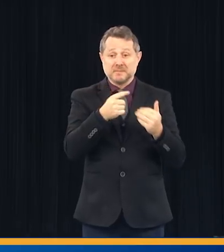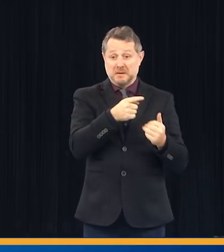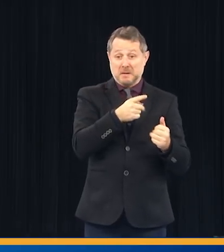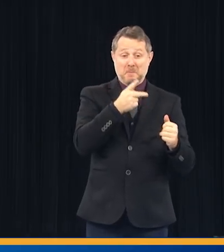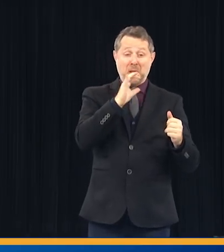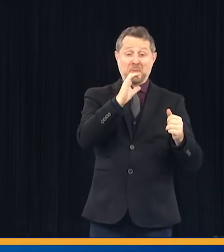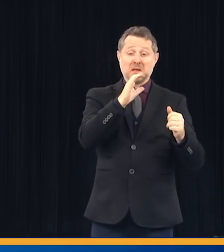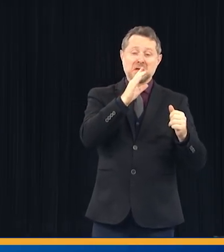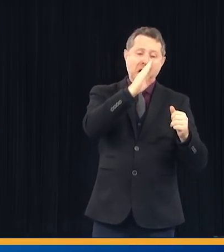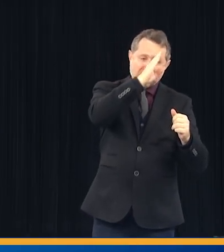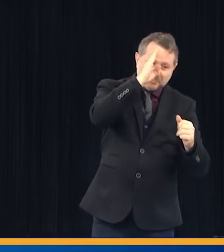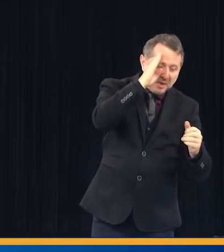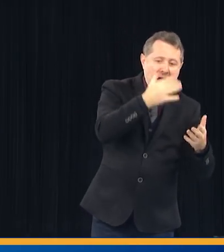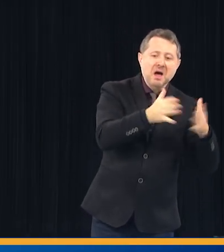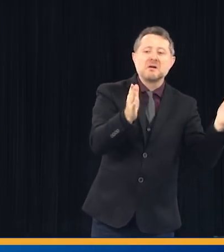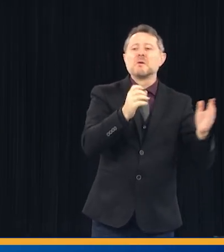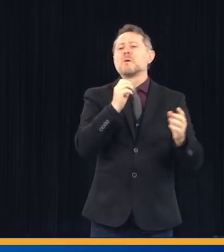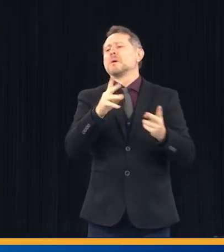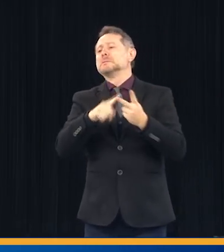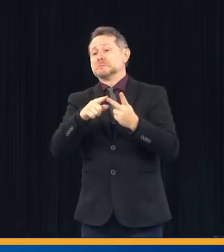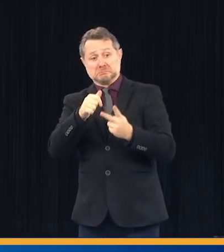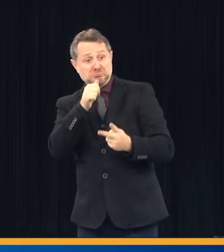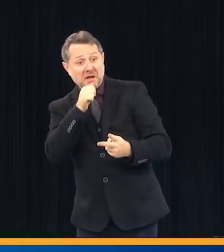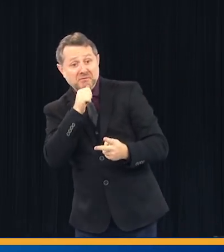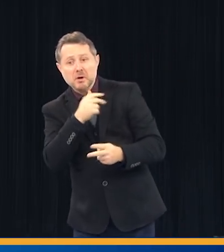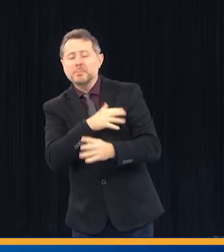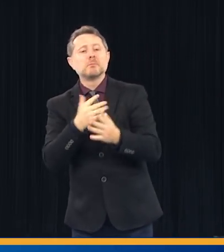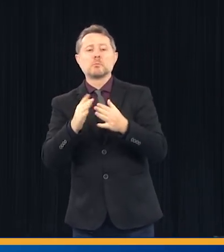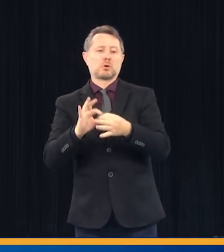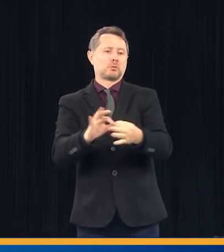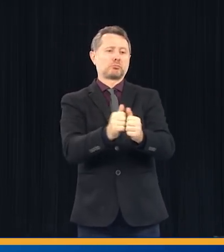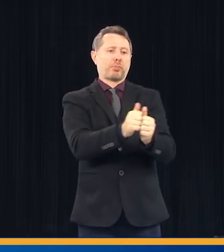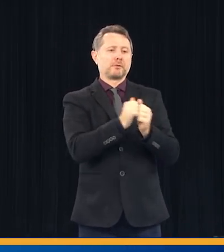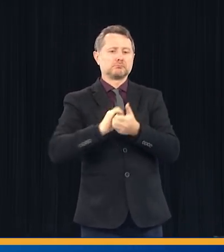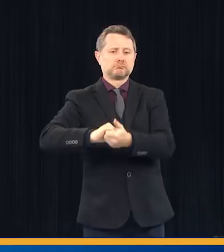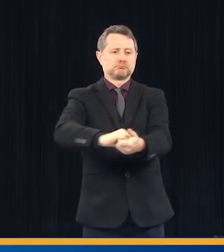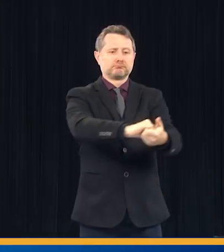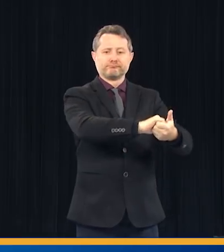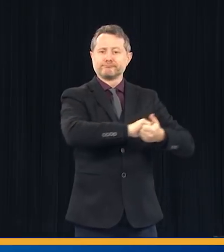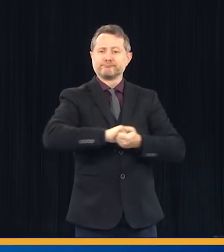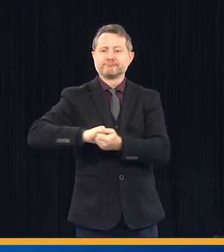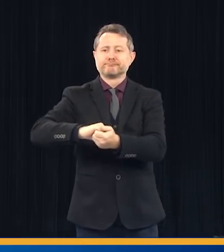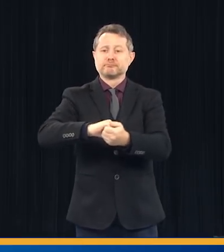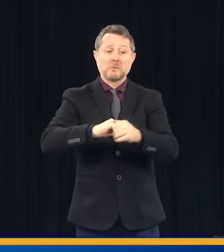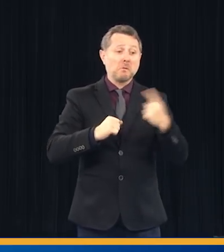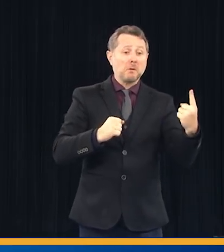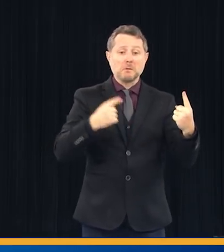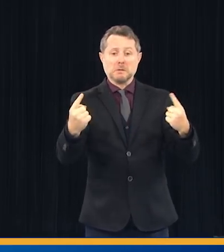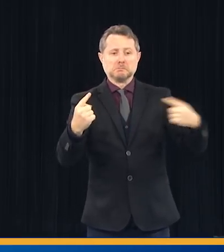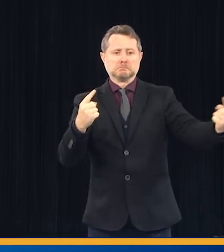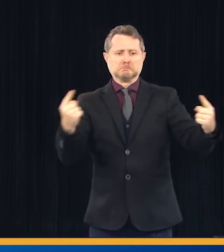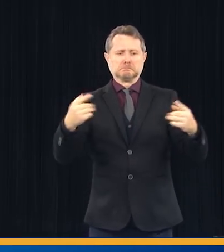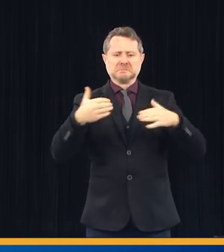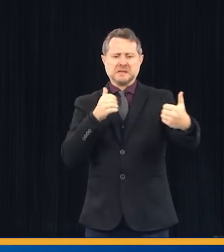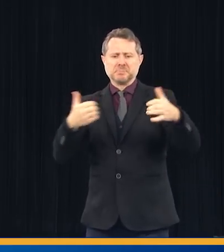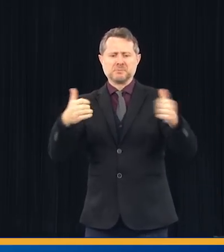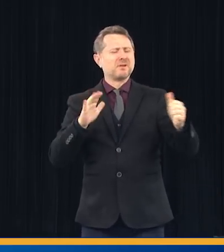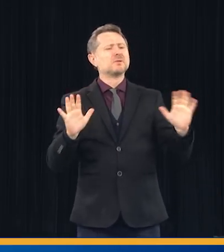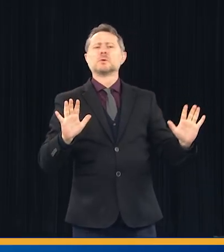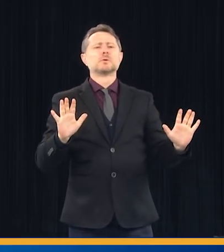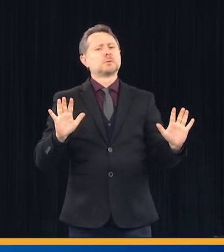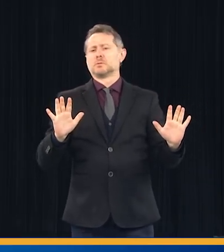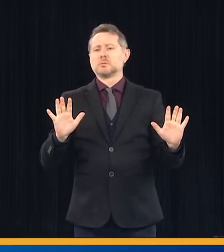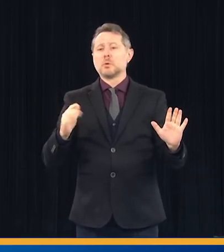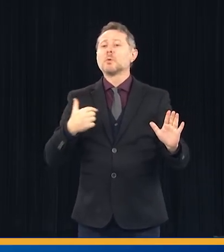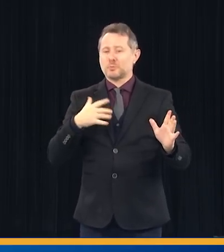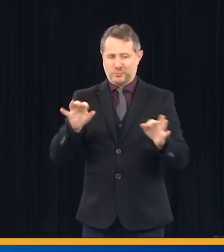hospitals, voluntary hospitals. We have to stop operating as individual hospitals, and they have to operate as a